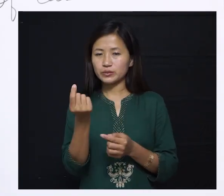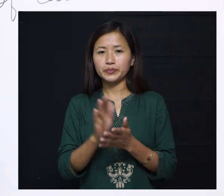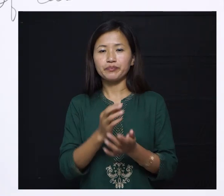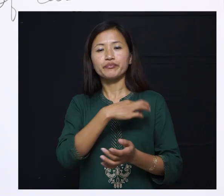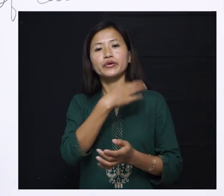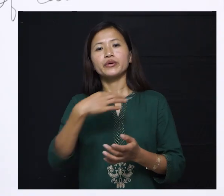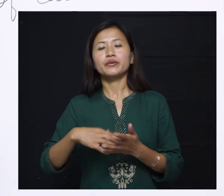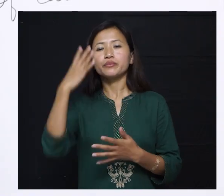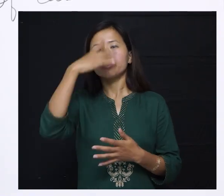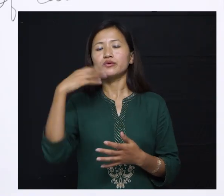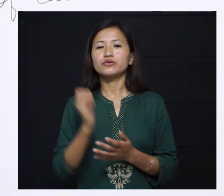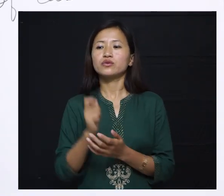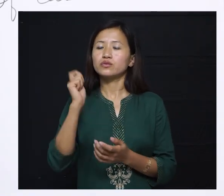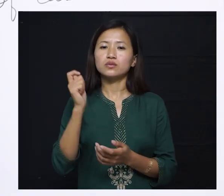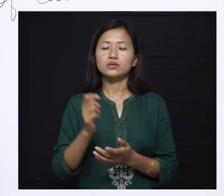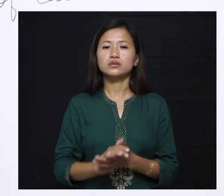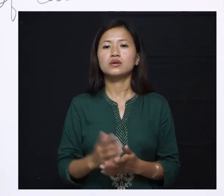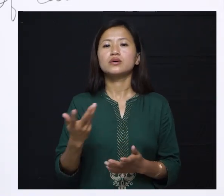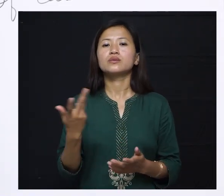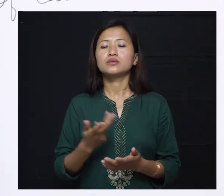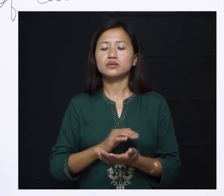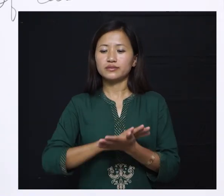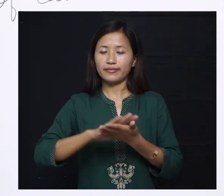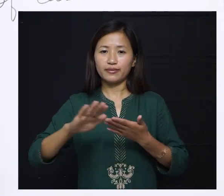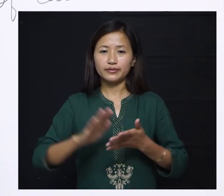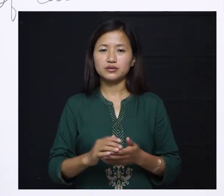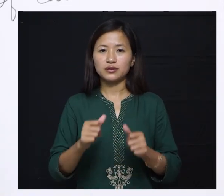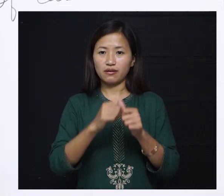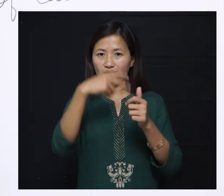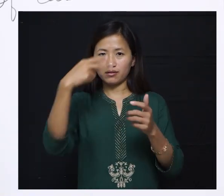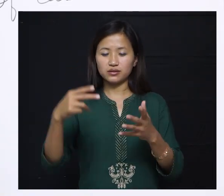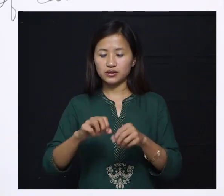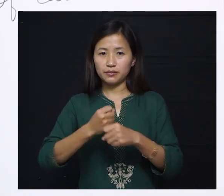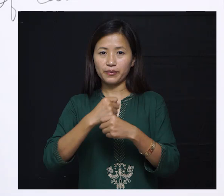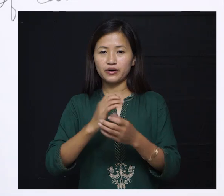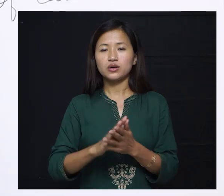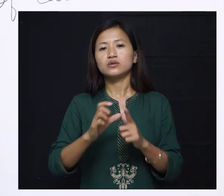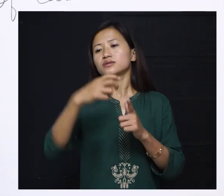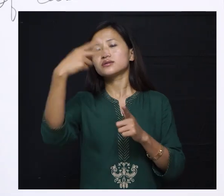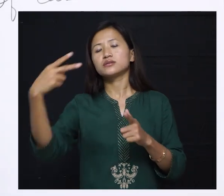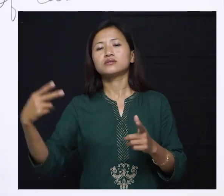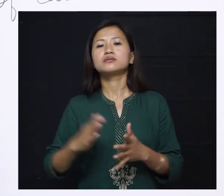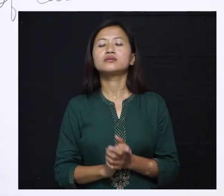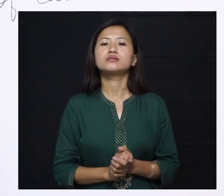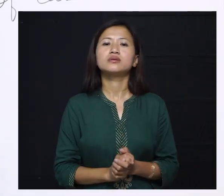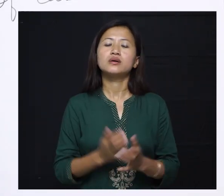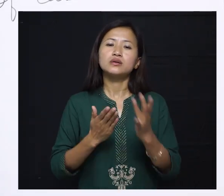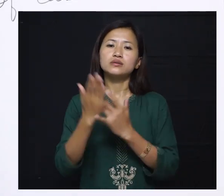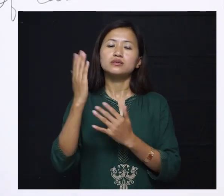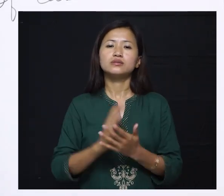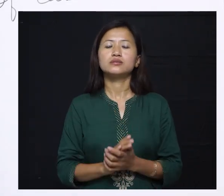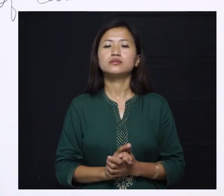beautiful works which are done in the architectures, where the craftsmen design all these things. So through